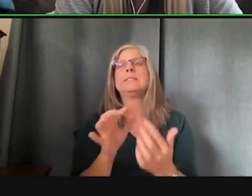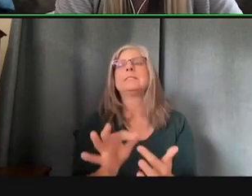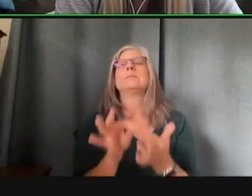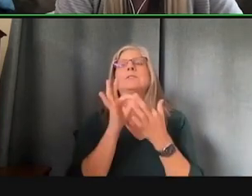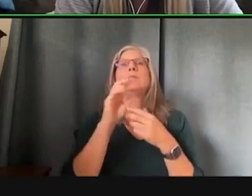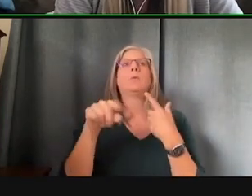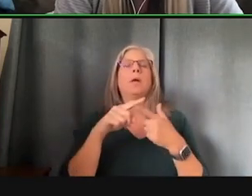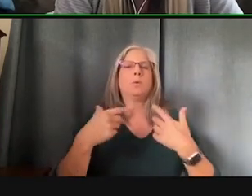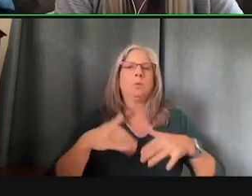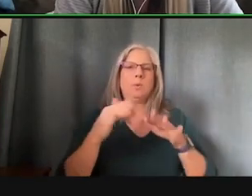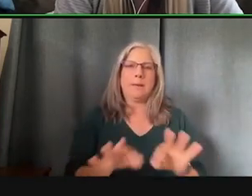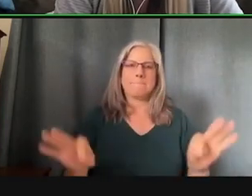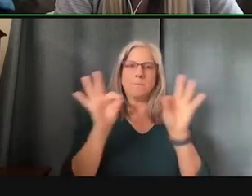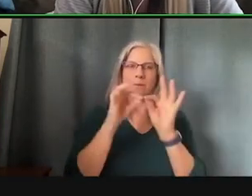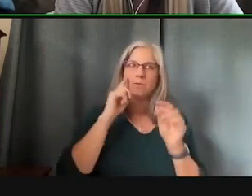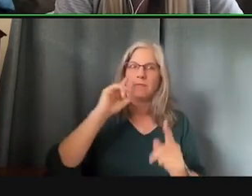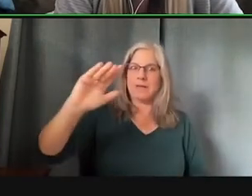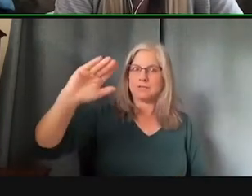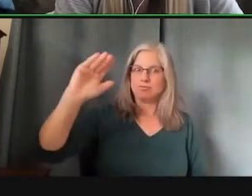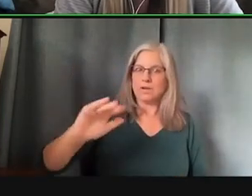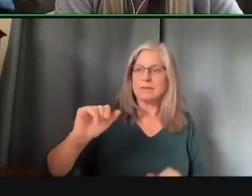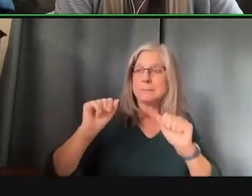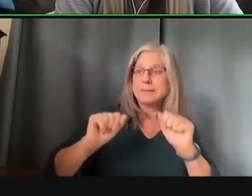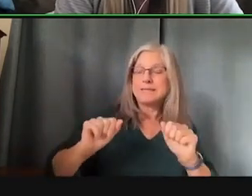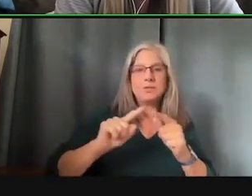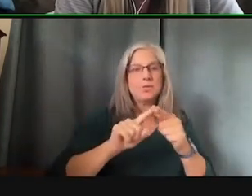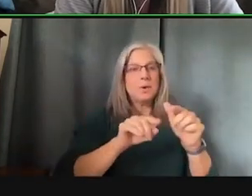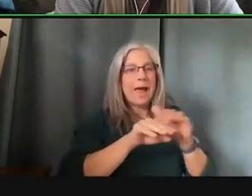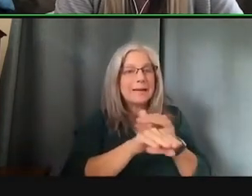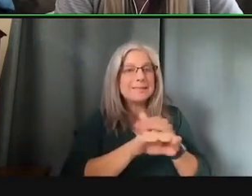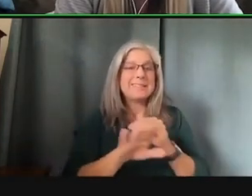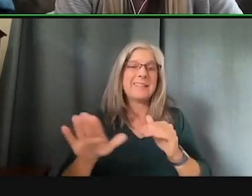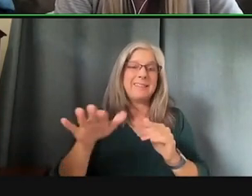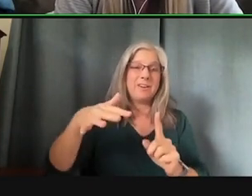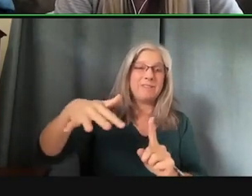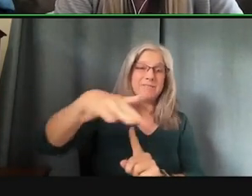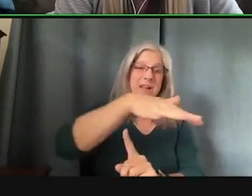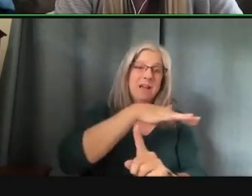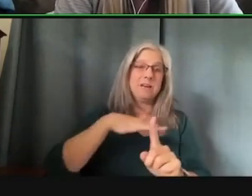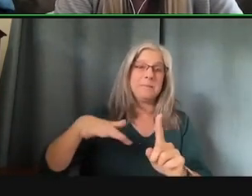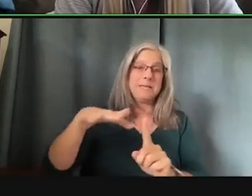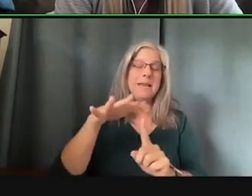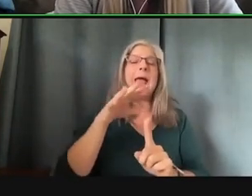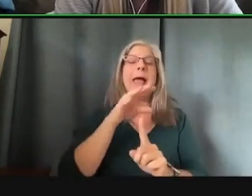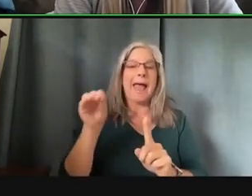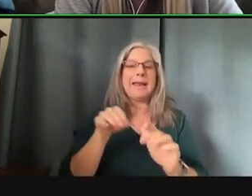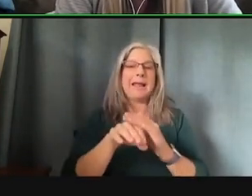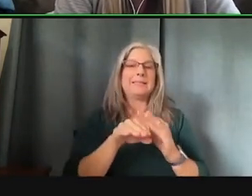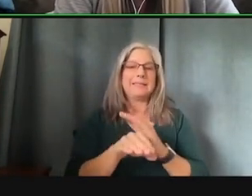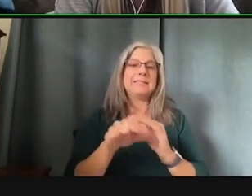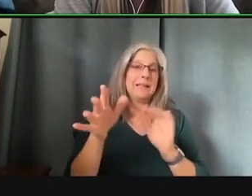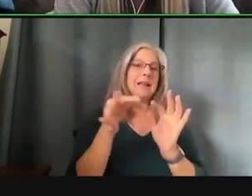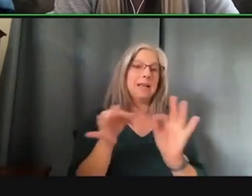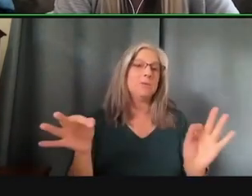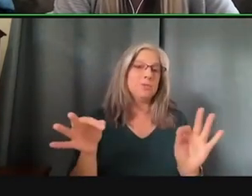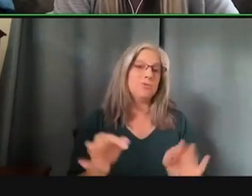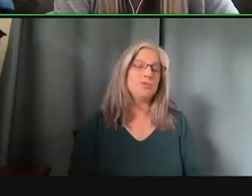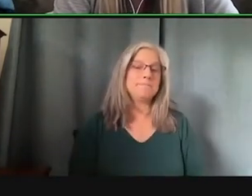critically important for that child's ability to access their environment and access their language.